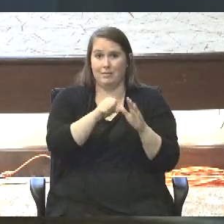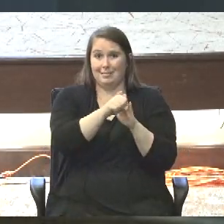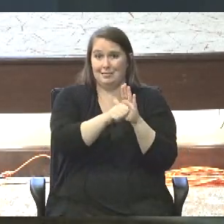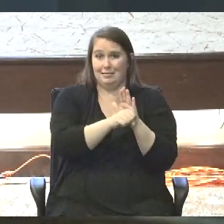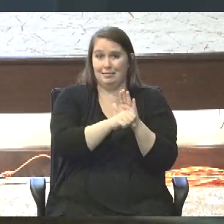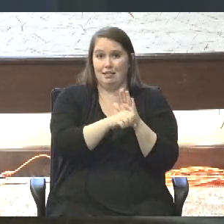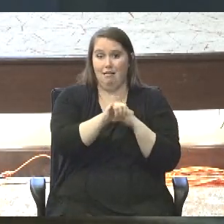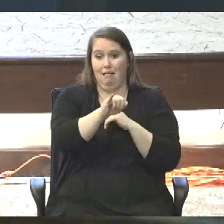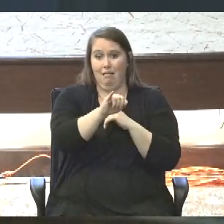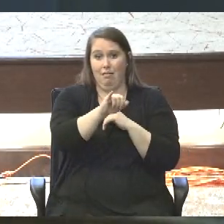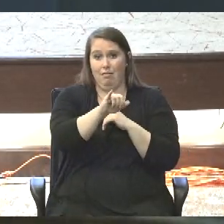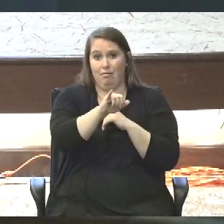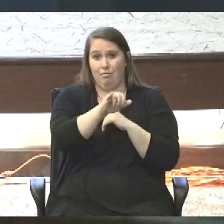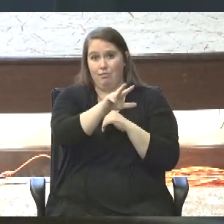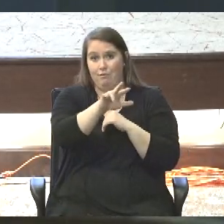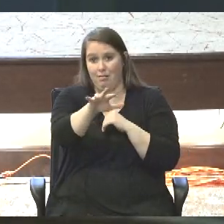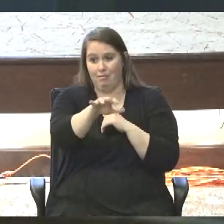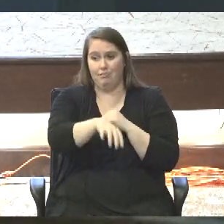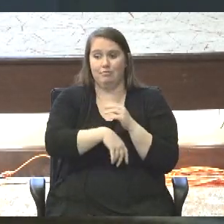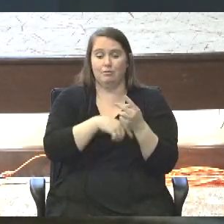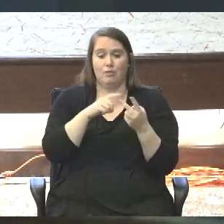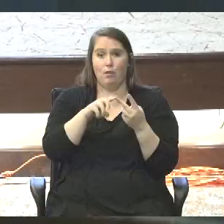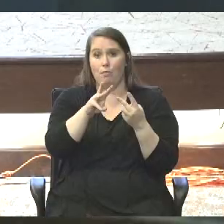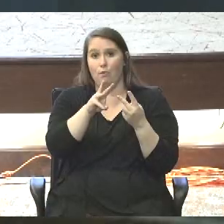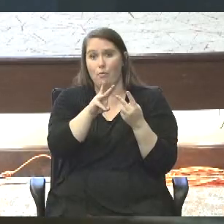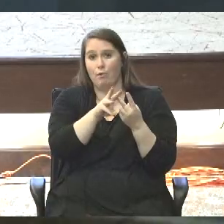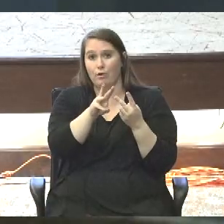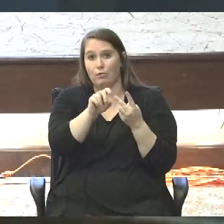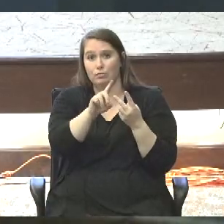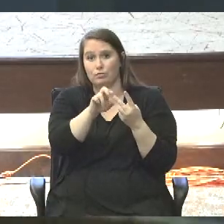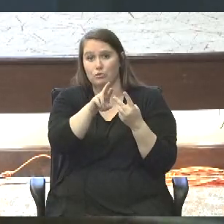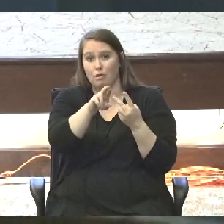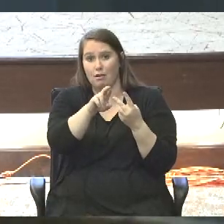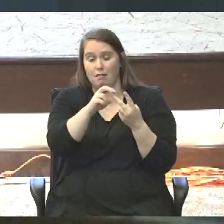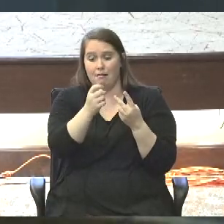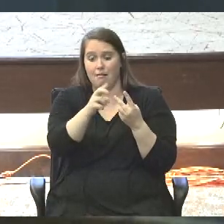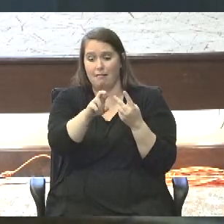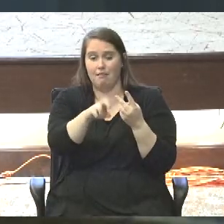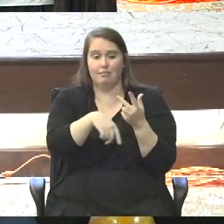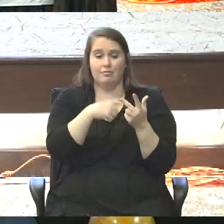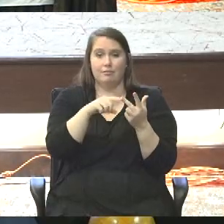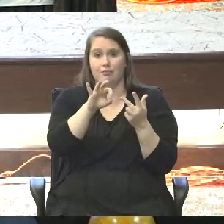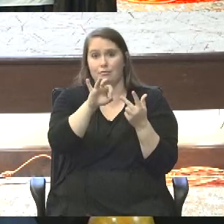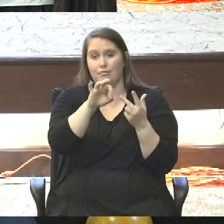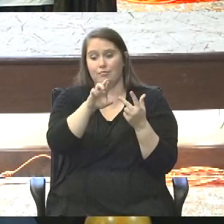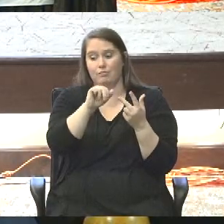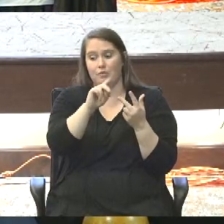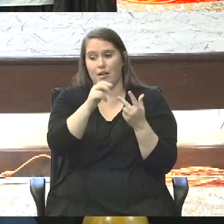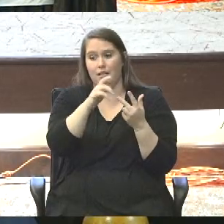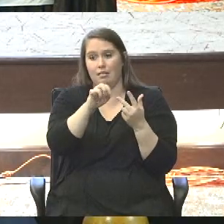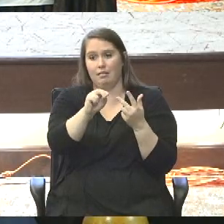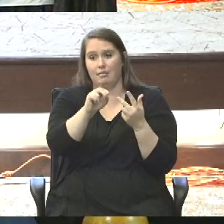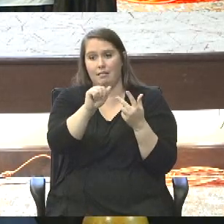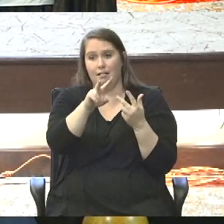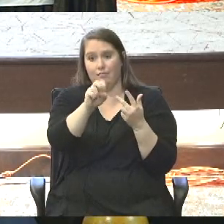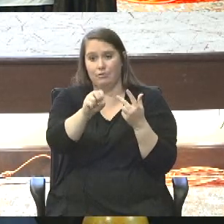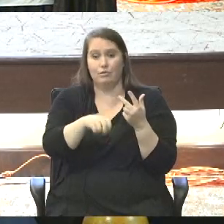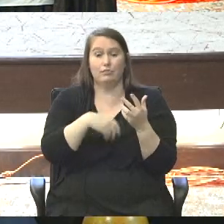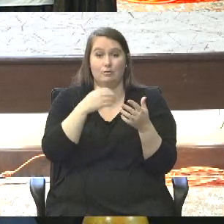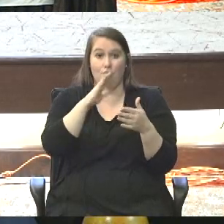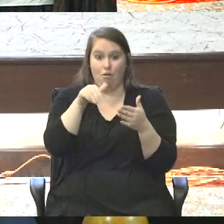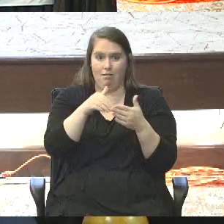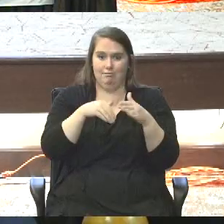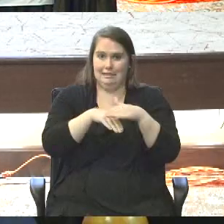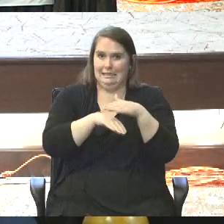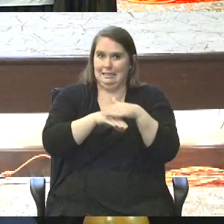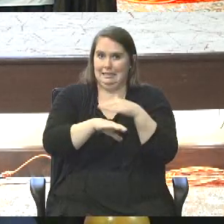35, Waco Drive, Franklin Avenue. So it's accessible to everyone that wants to